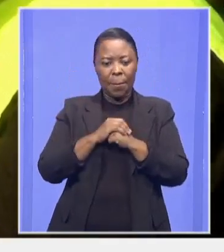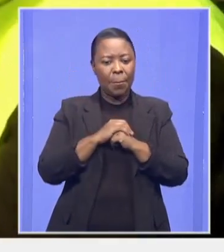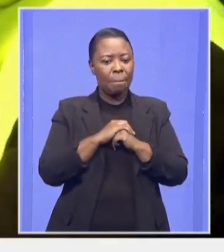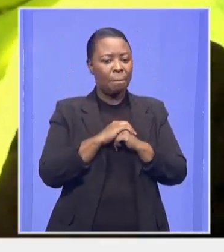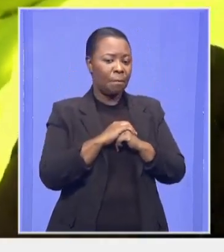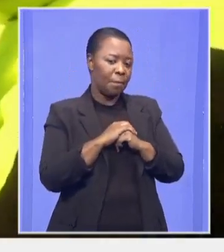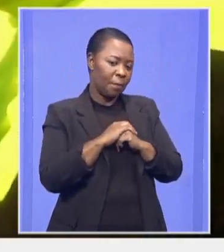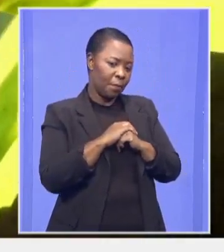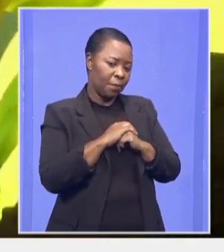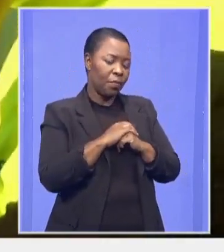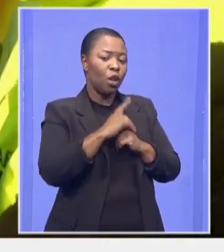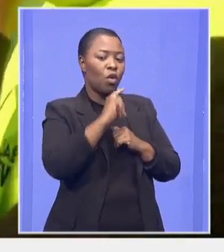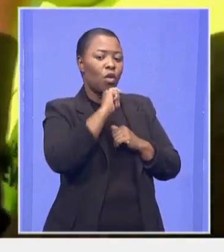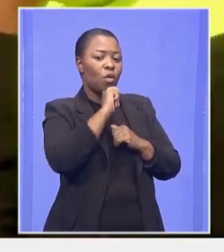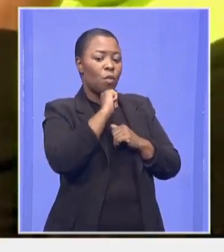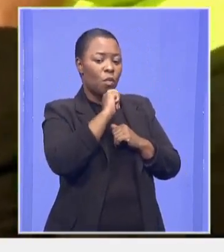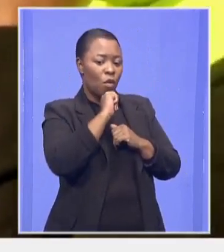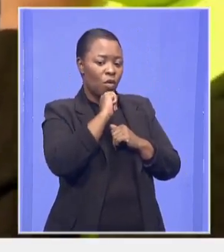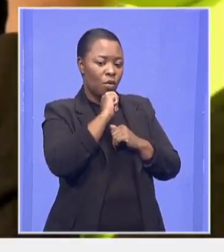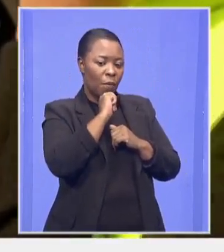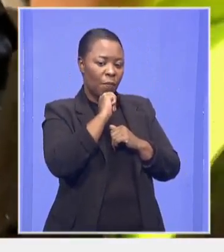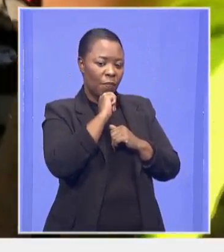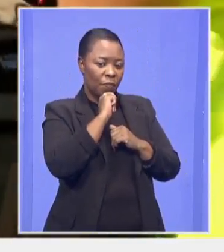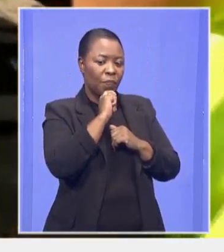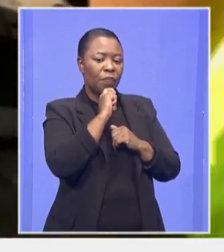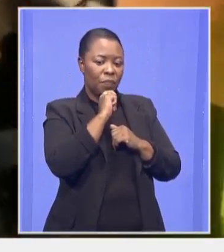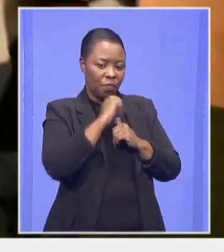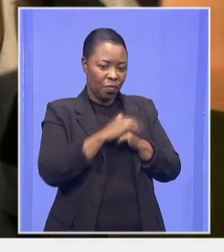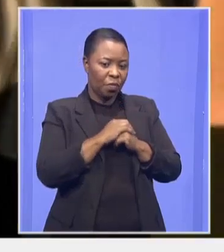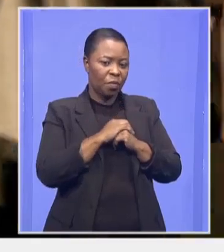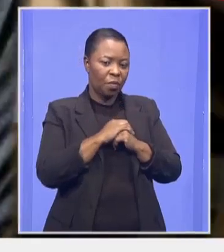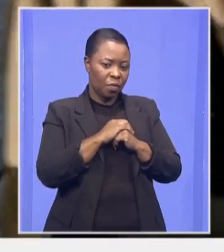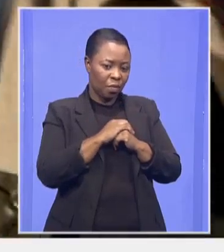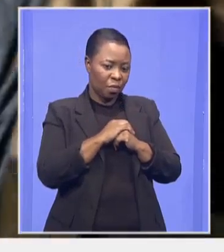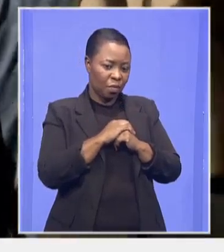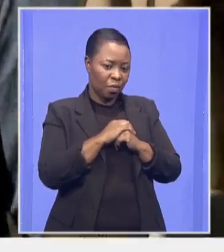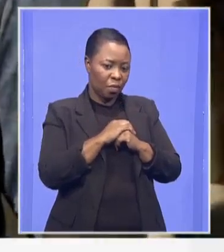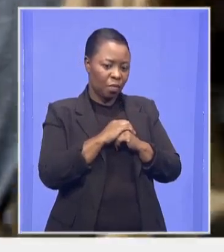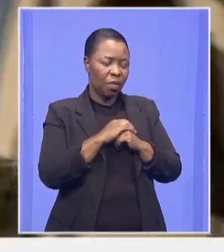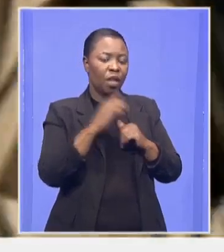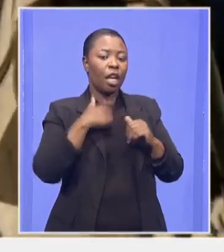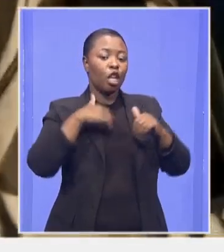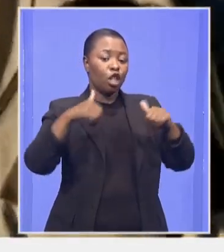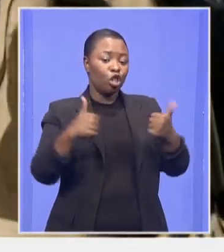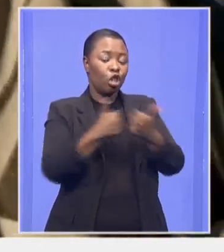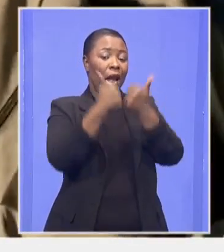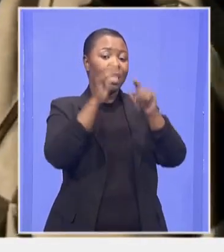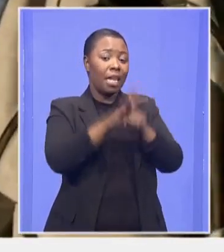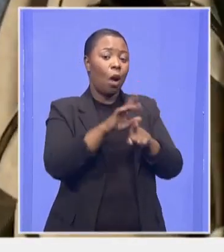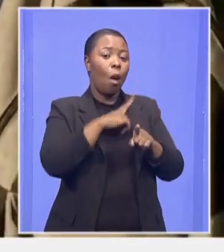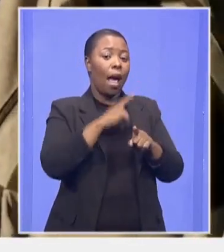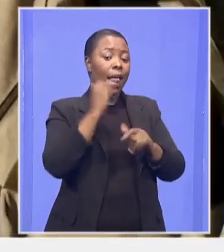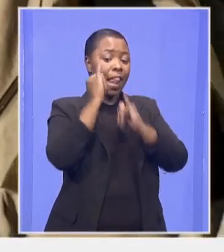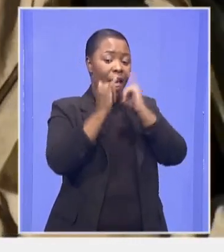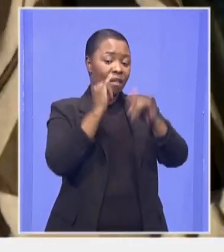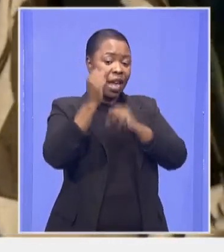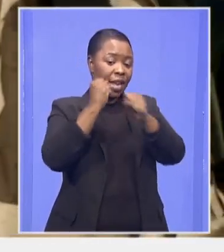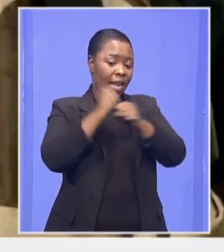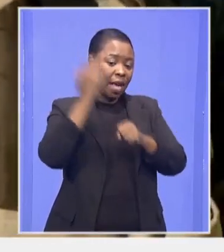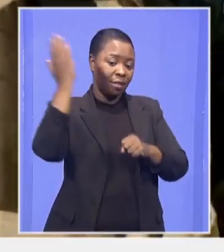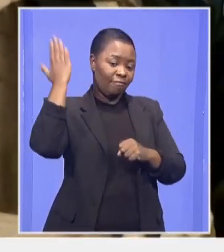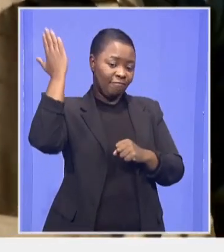route. Good morning to you. Yes, we call it the Slave Route Challenge because 11 years ago, when